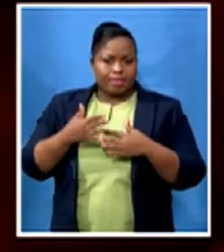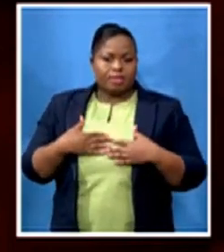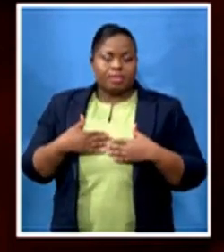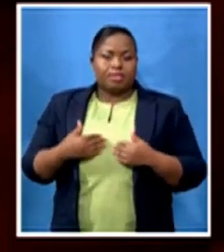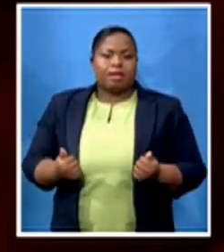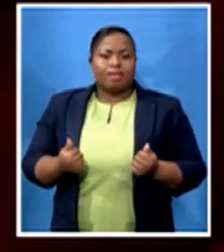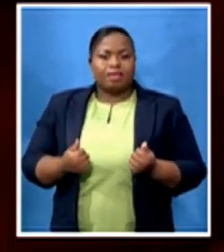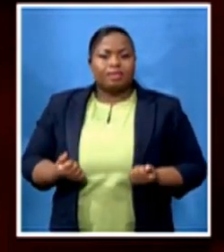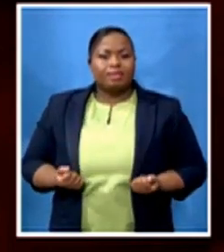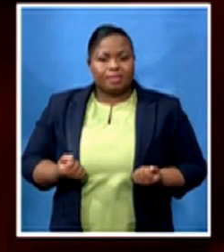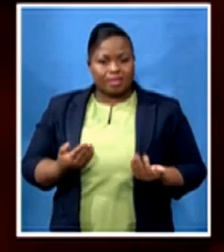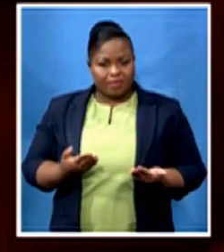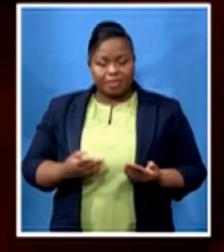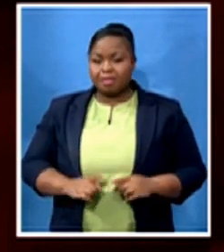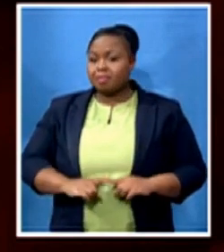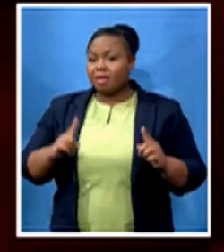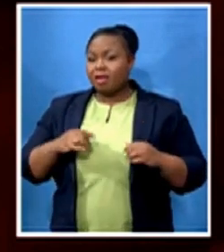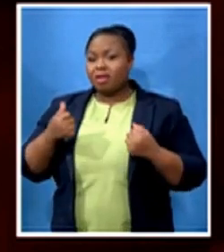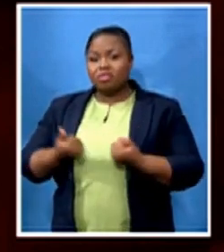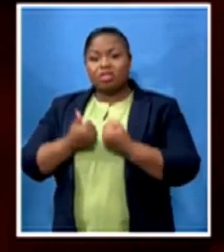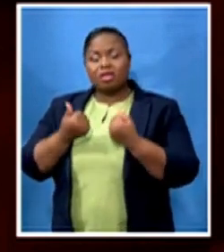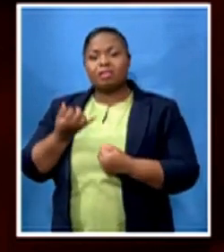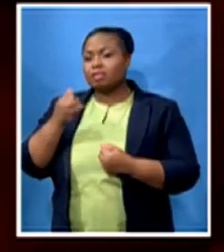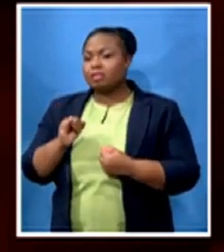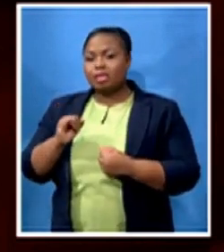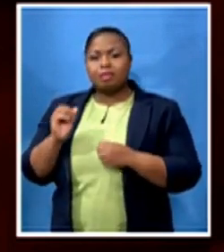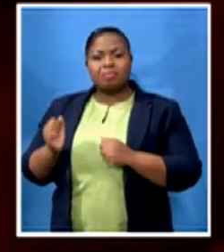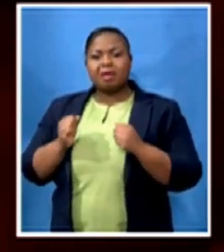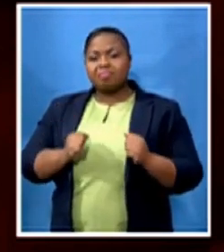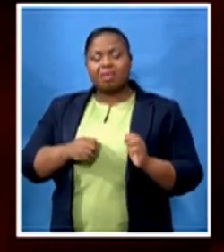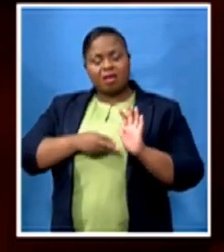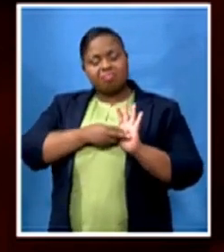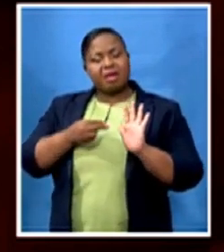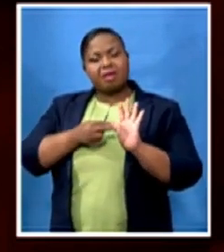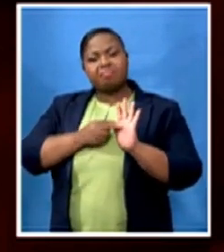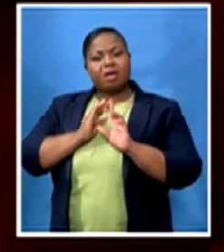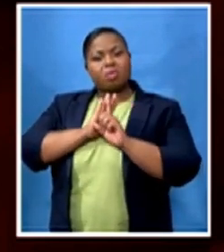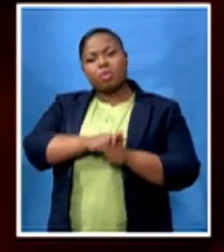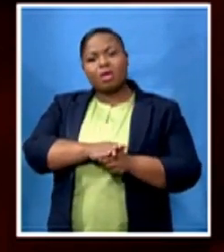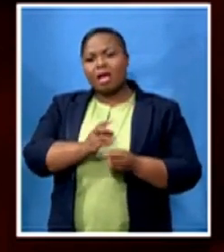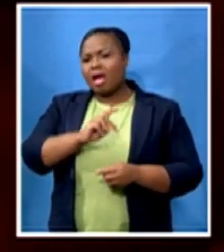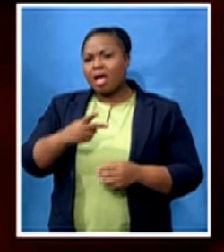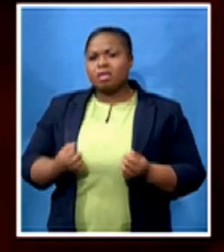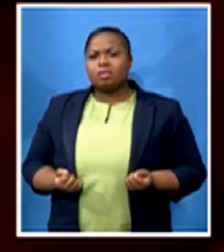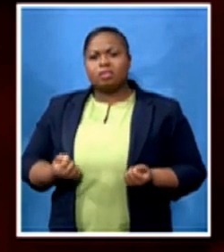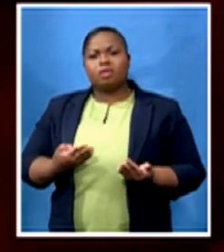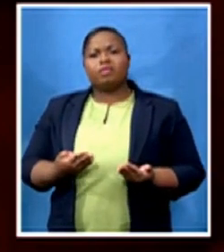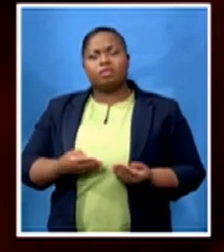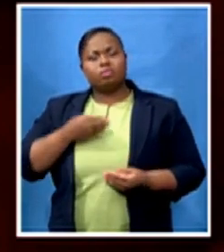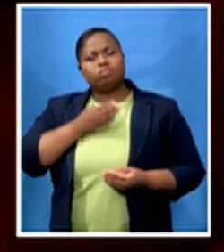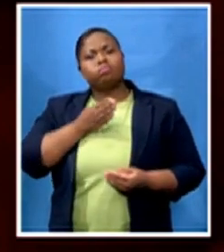is issues around stigmatizing some of the services that you are providing, and also